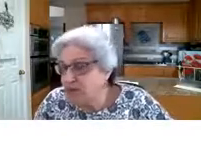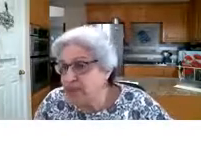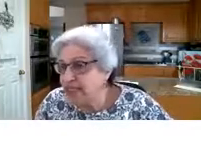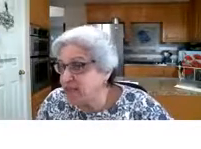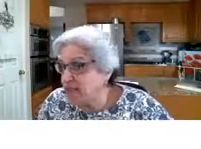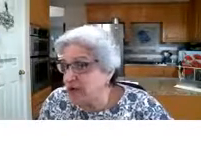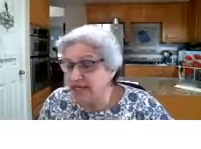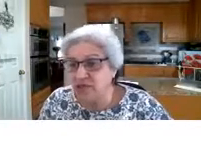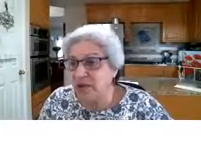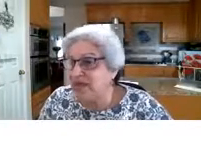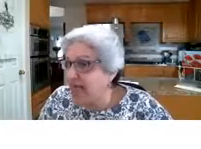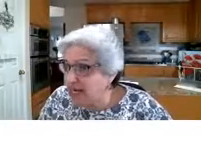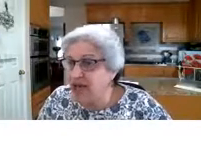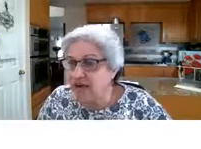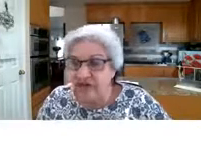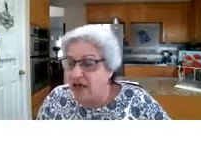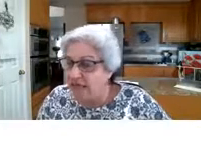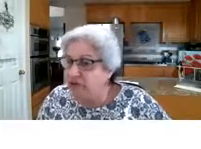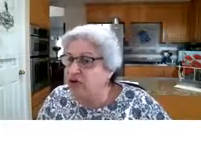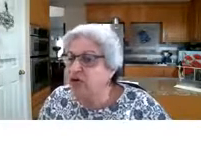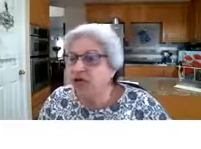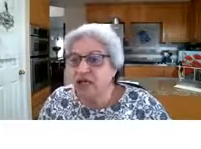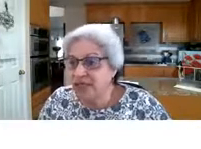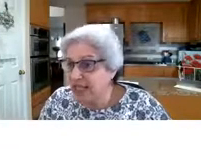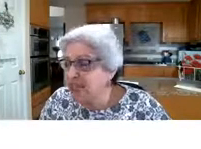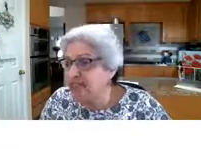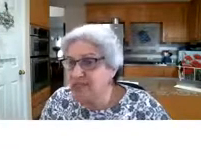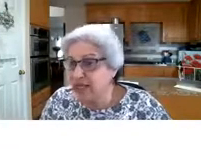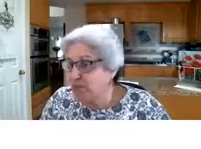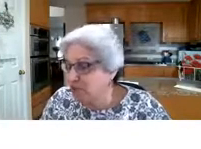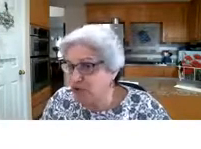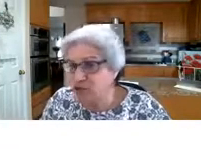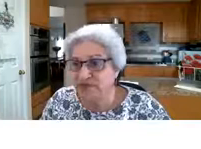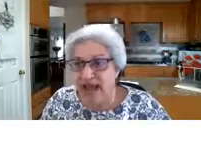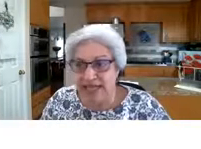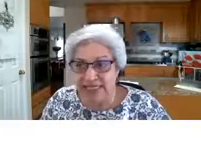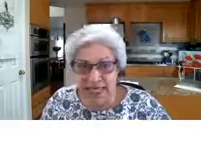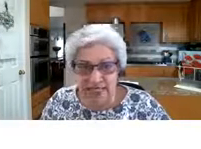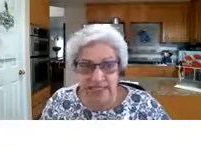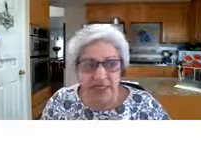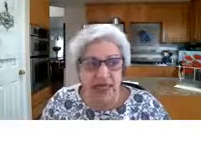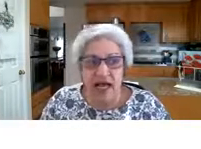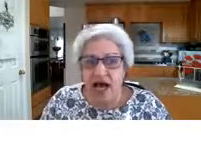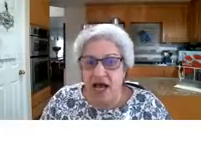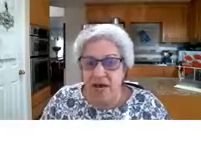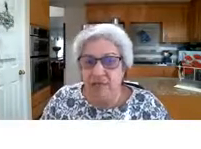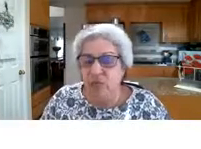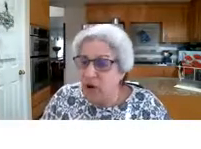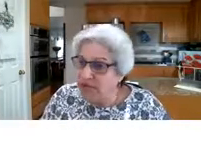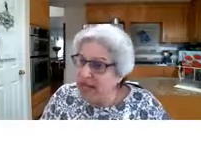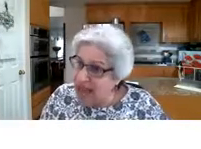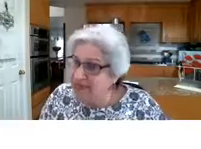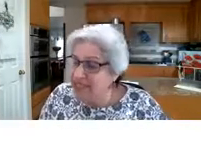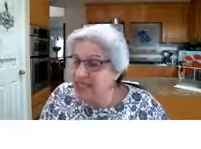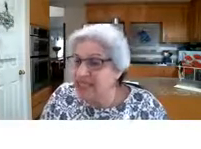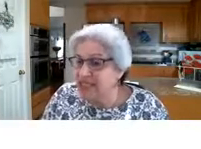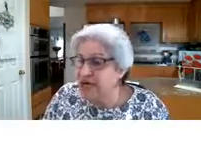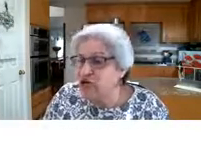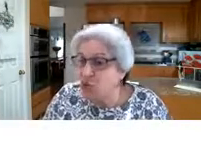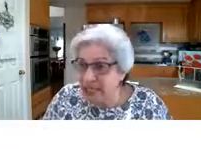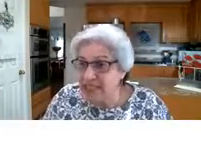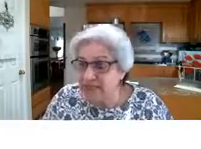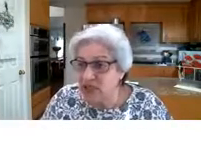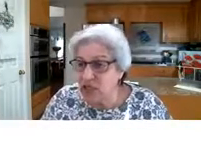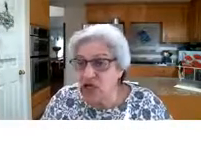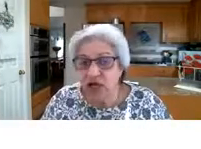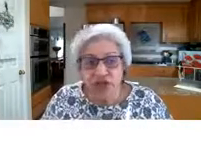what people experience with any of the other licensed and approved vaccines. What we have seen is that